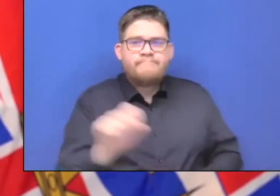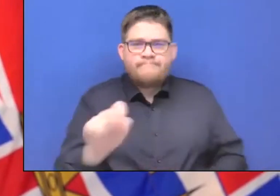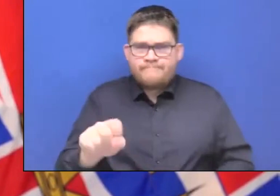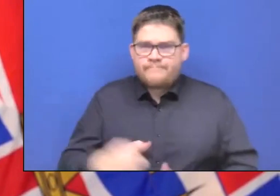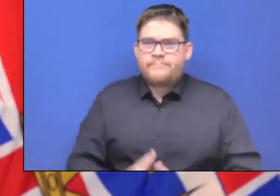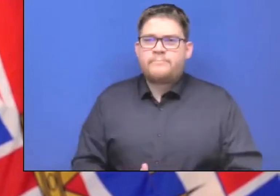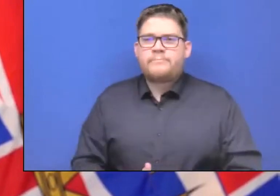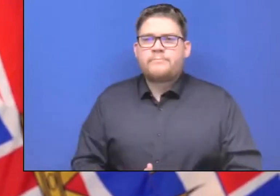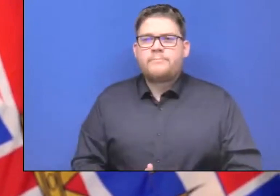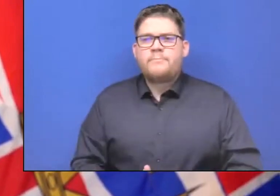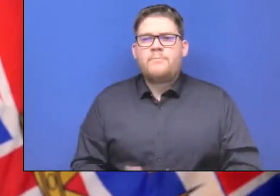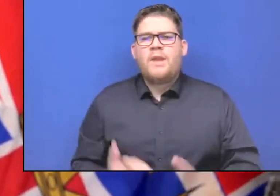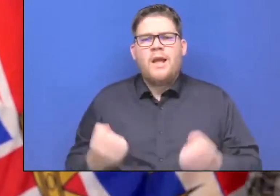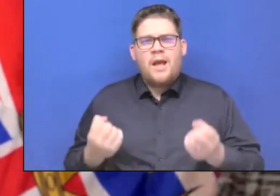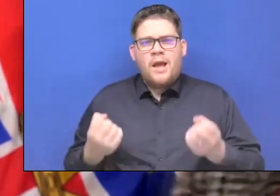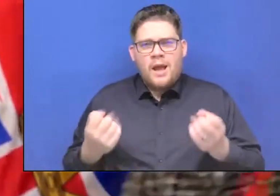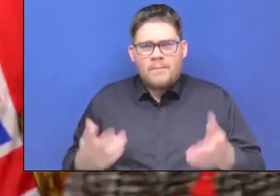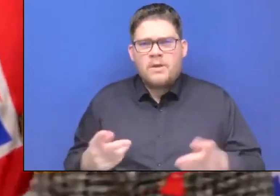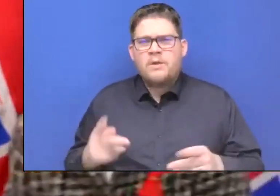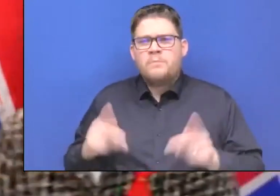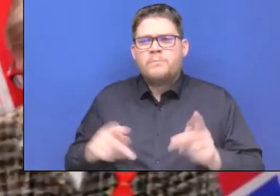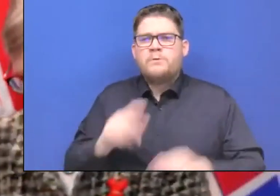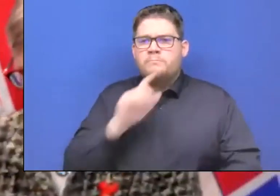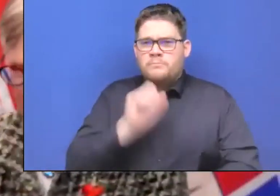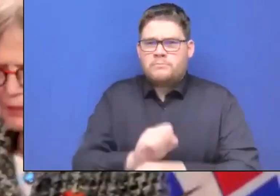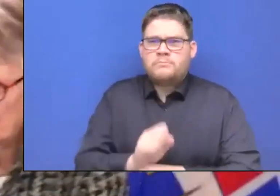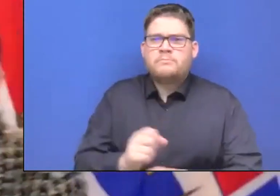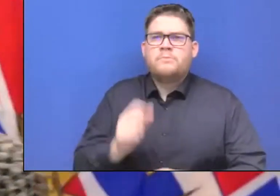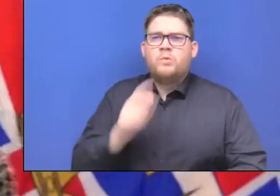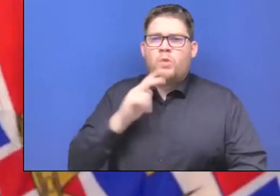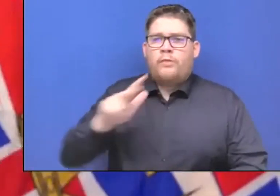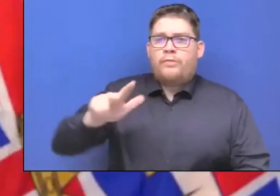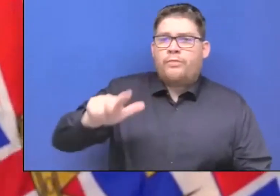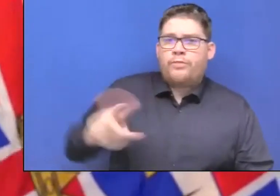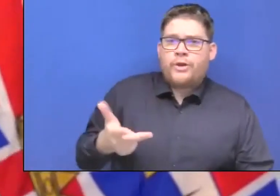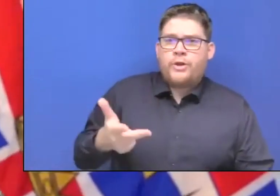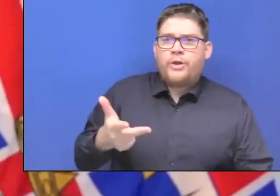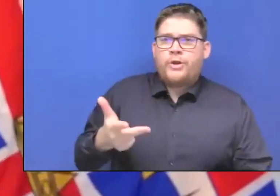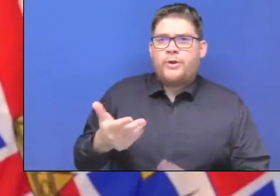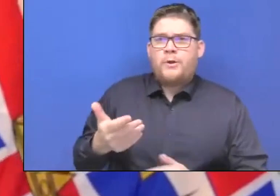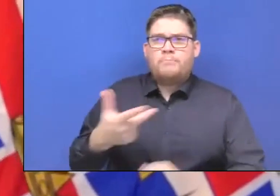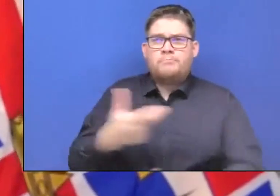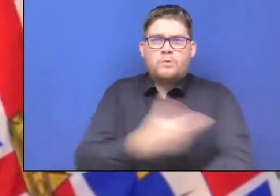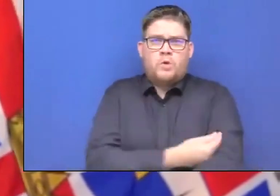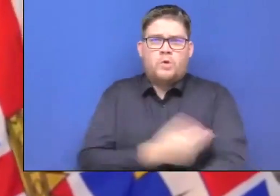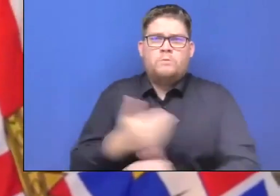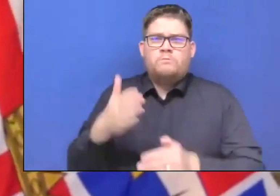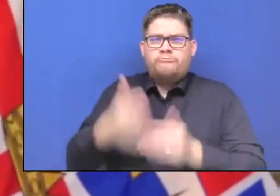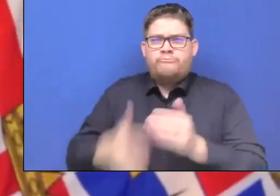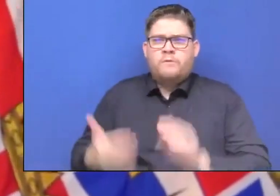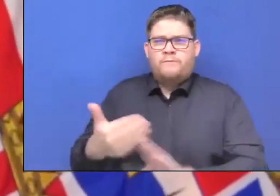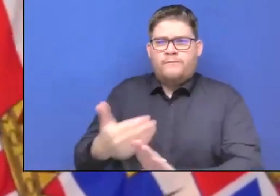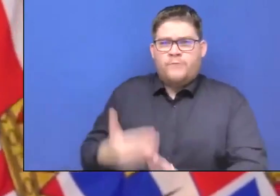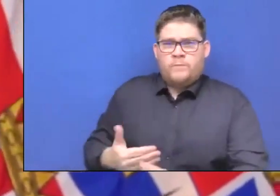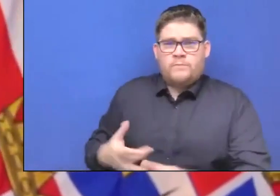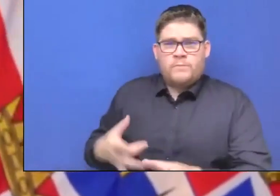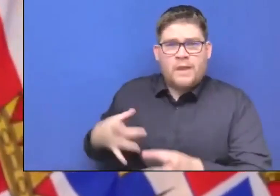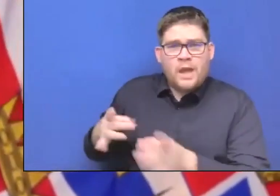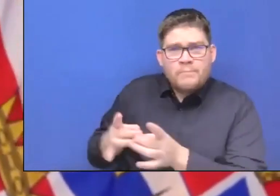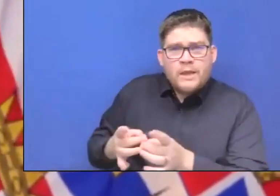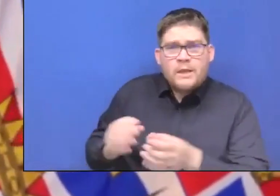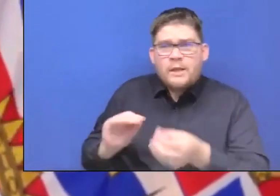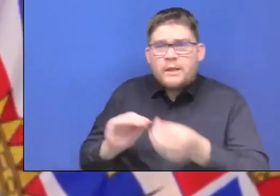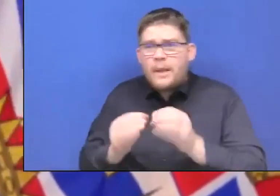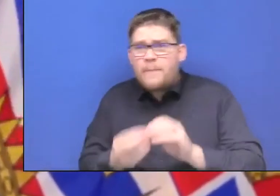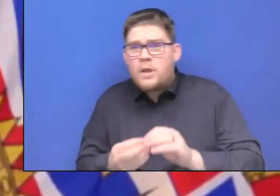expected to be getting their third dose by the end of this year, and if you've got any update on where we're at. I know you say we